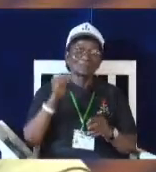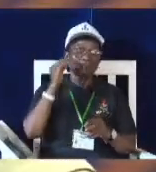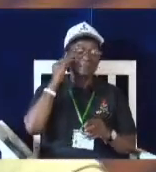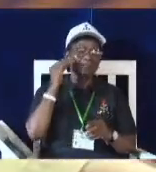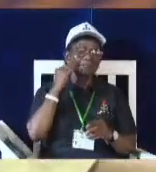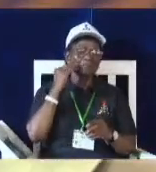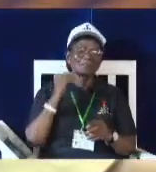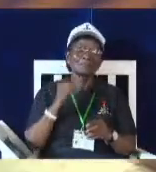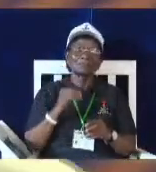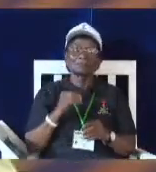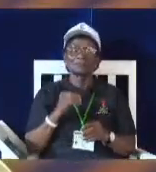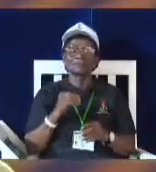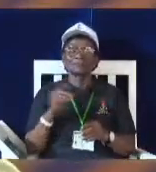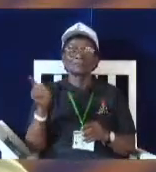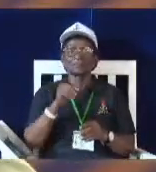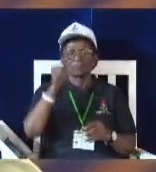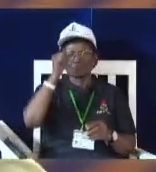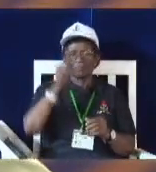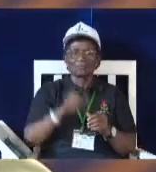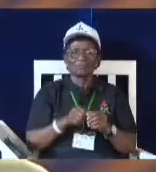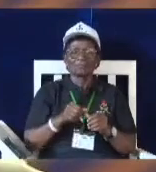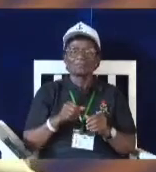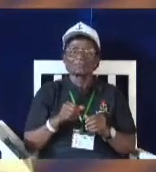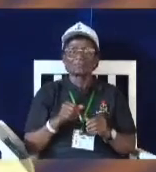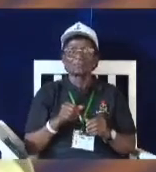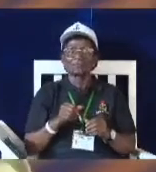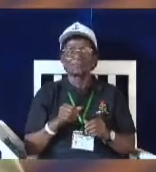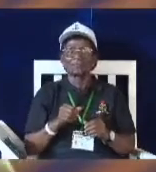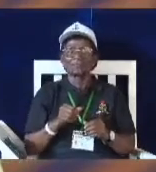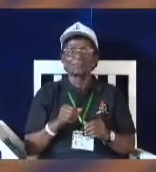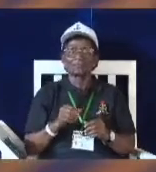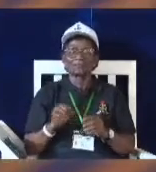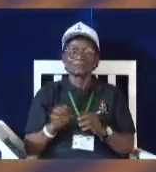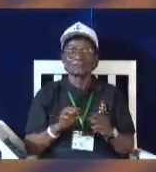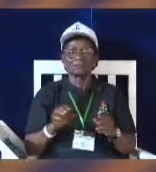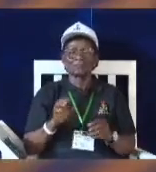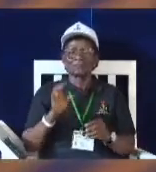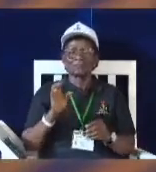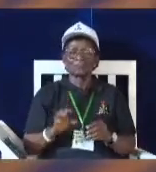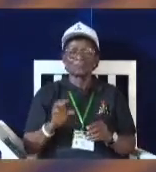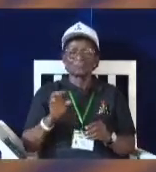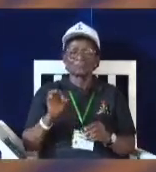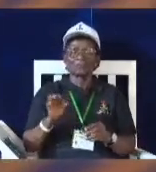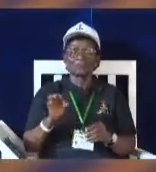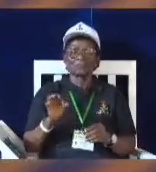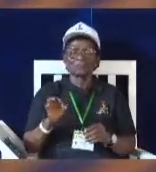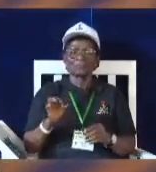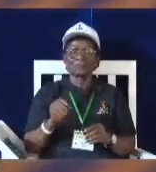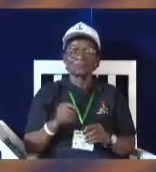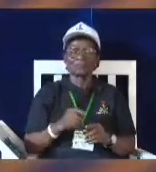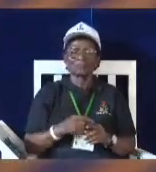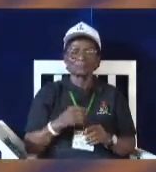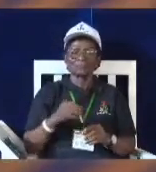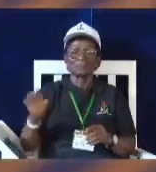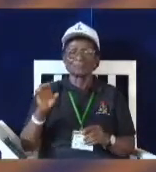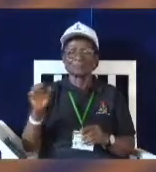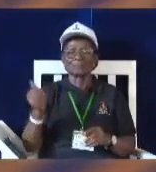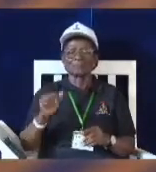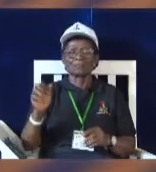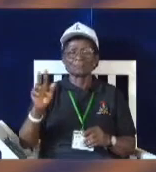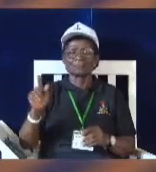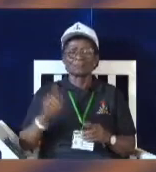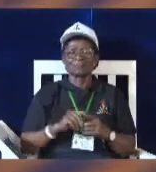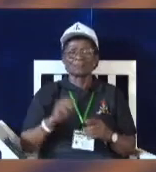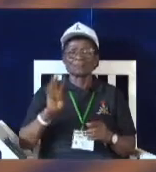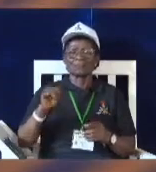I mean, you remember Acts chapter 19, from verse 13 to 17,